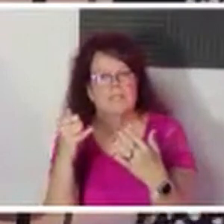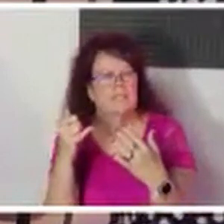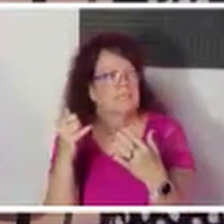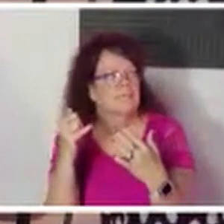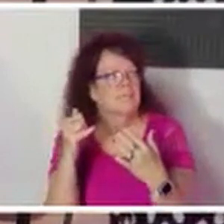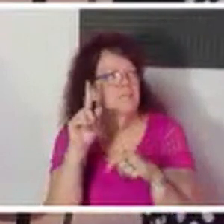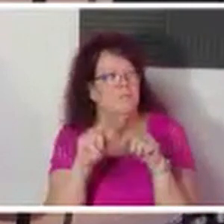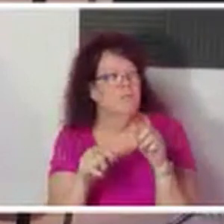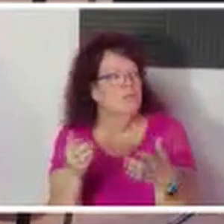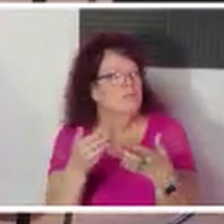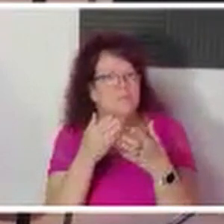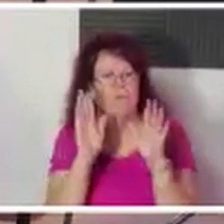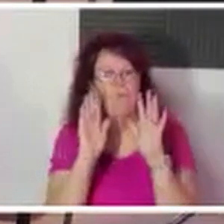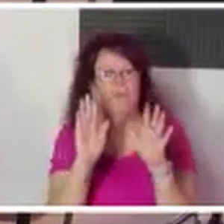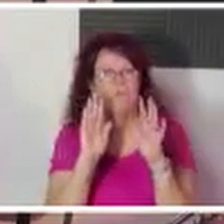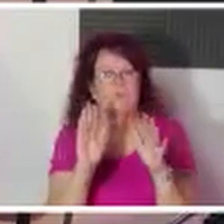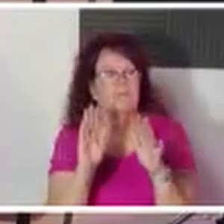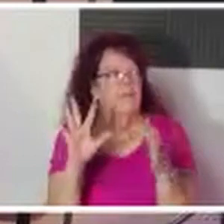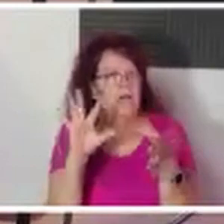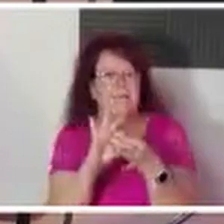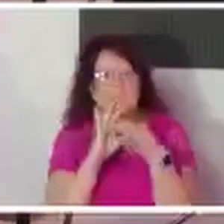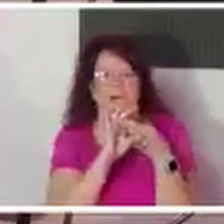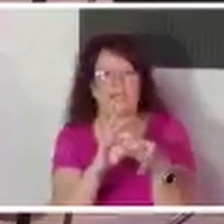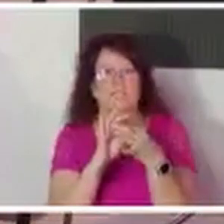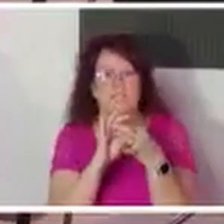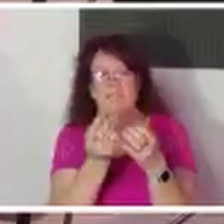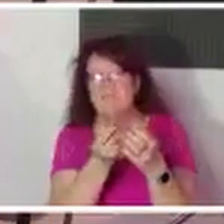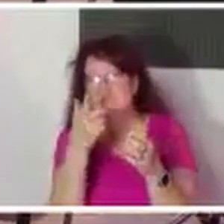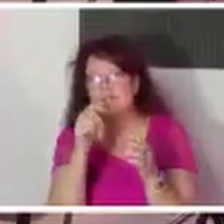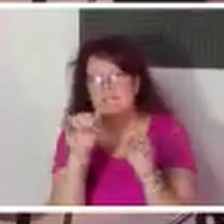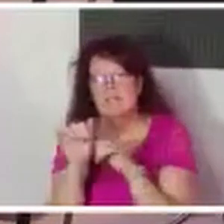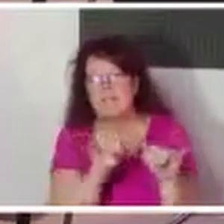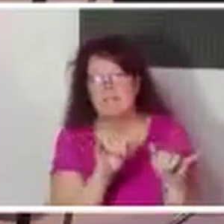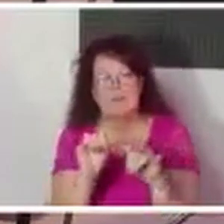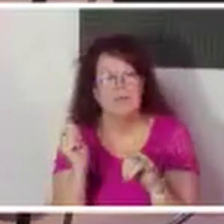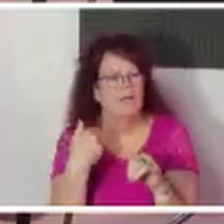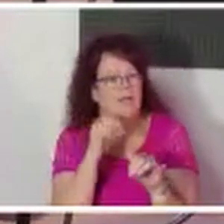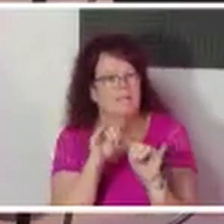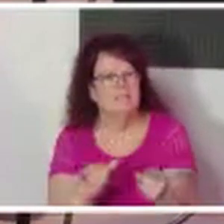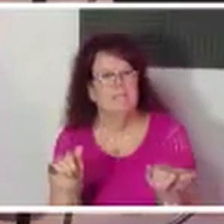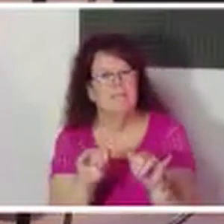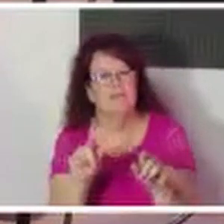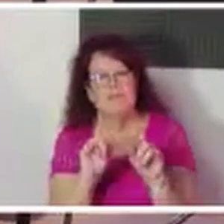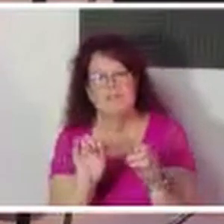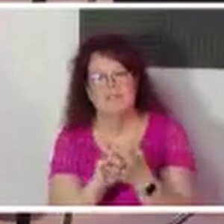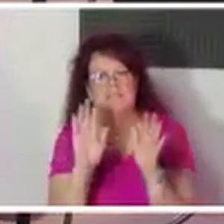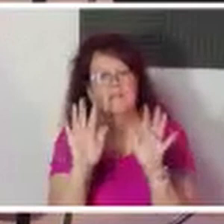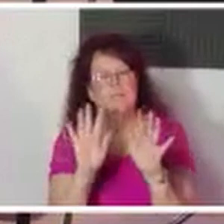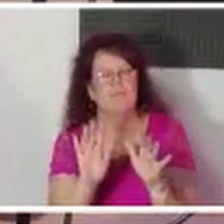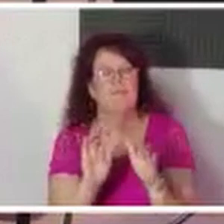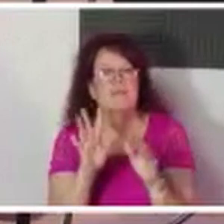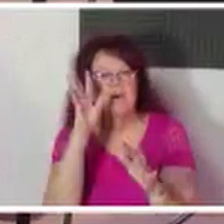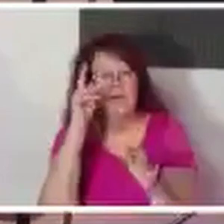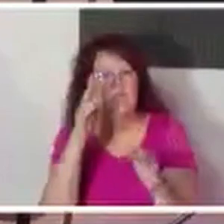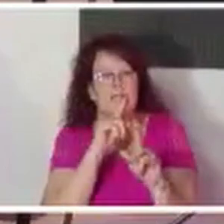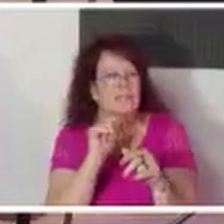The questions you submitted were great. I combined a few of them because they were very similar. All of you had similar questions, which is excellent. So hopefully I